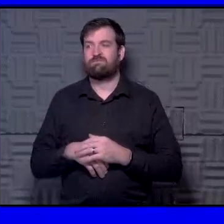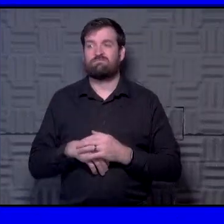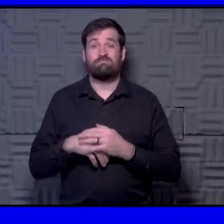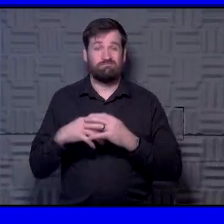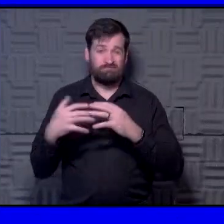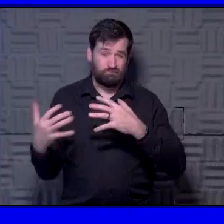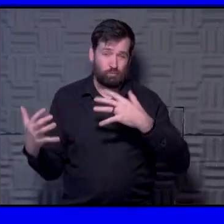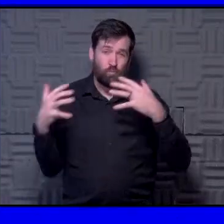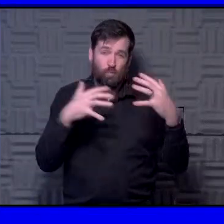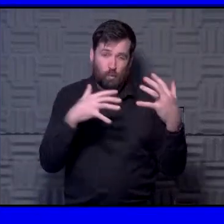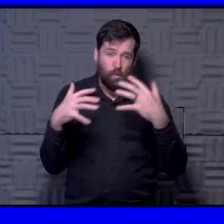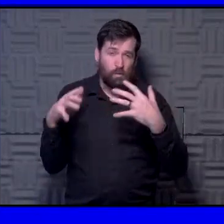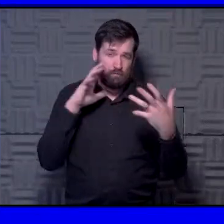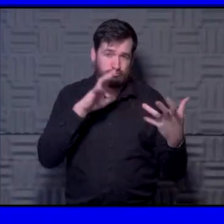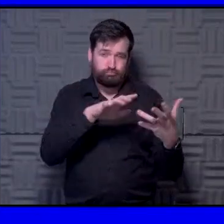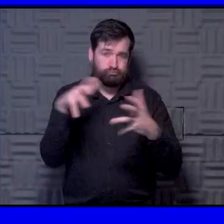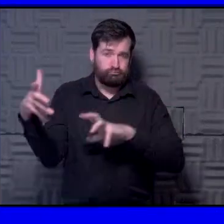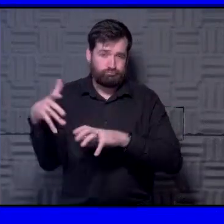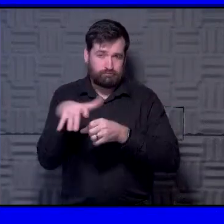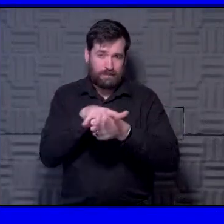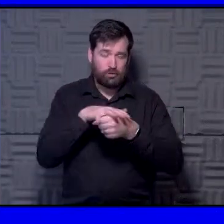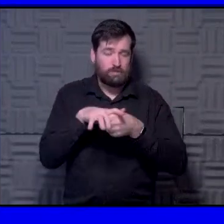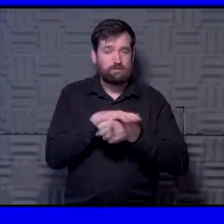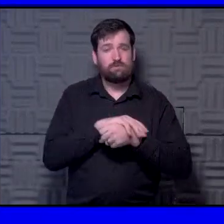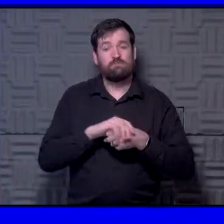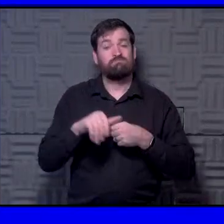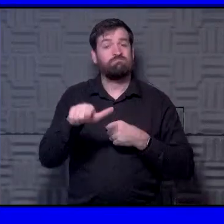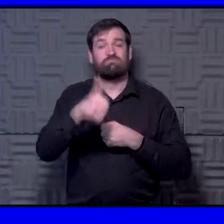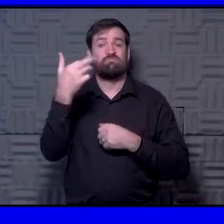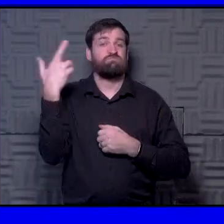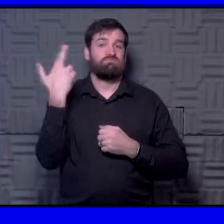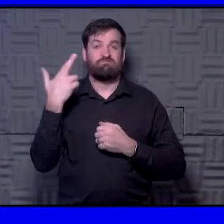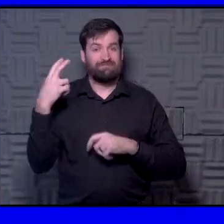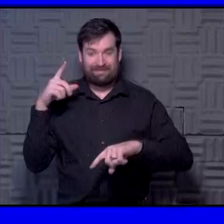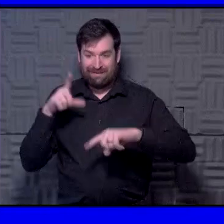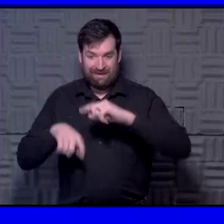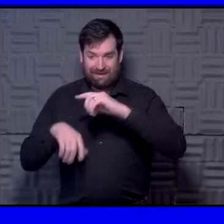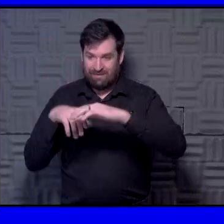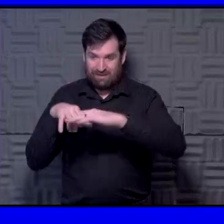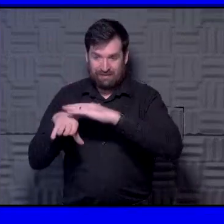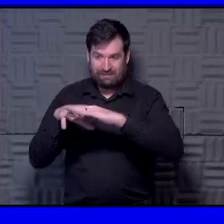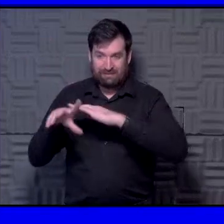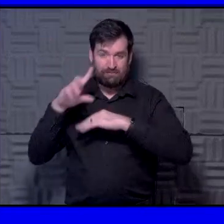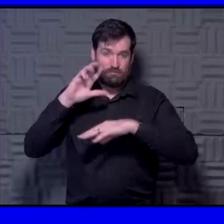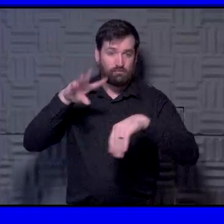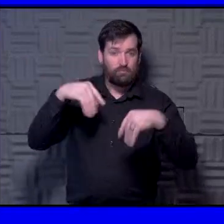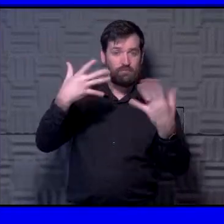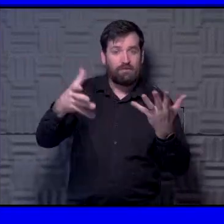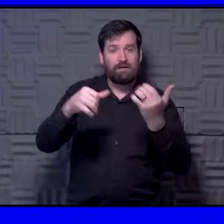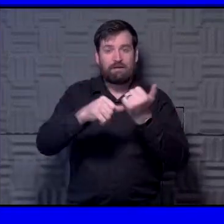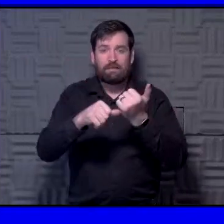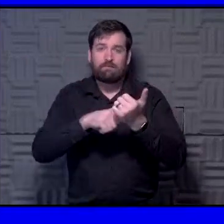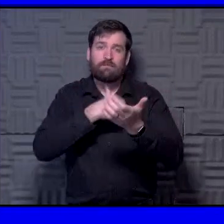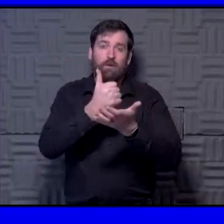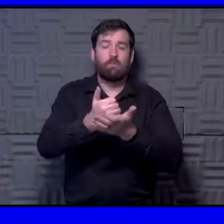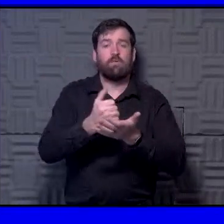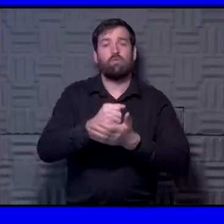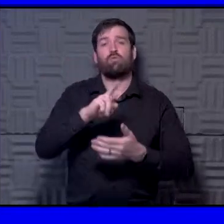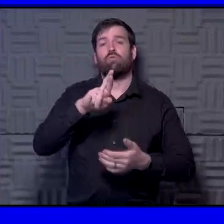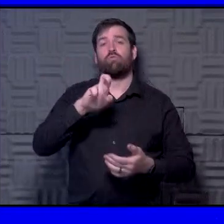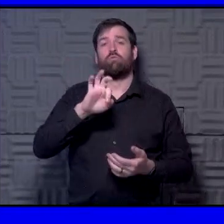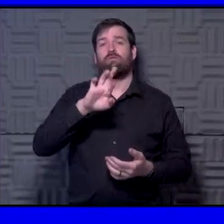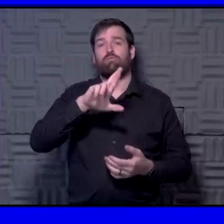war-torn areas, other reasons that people can't get in to give aid or help, refugee